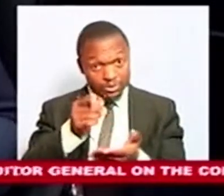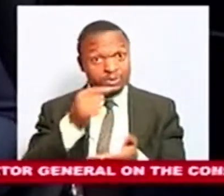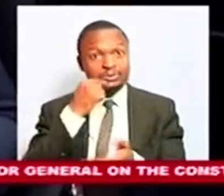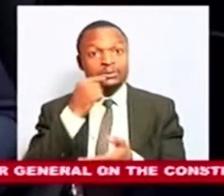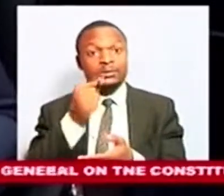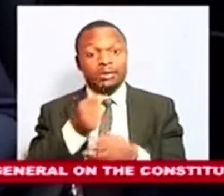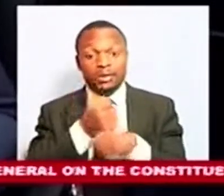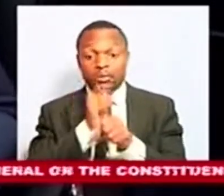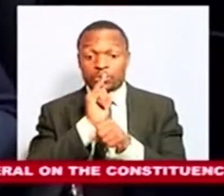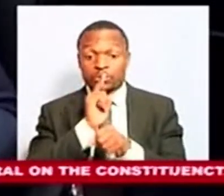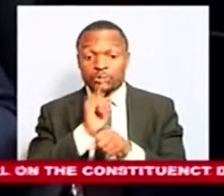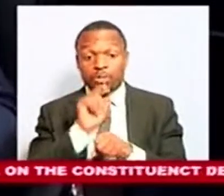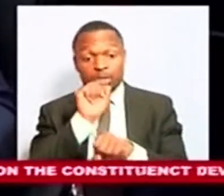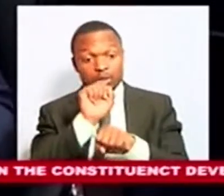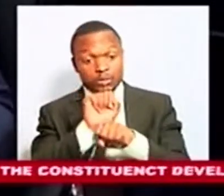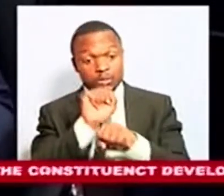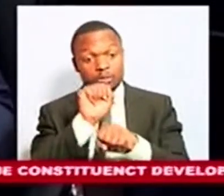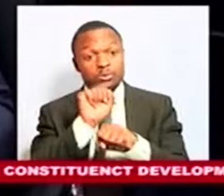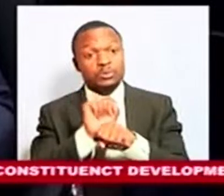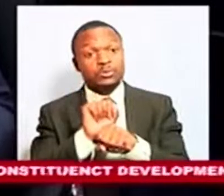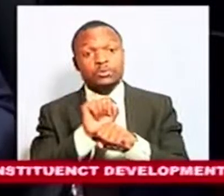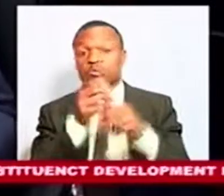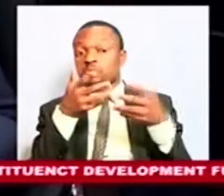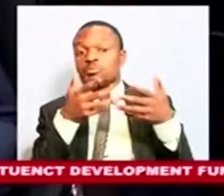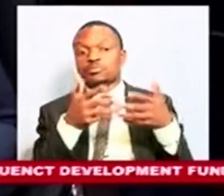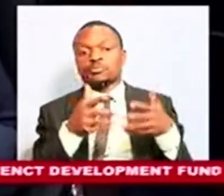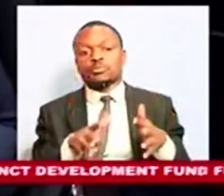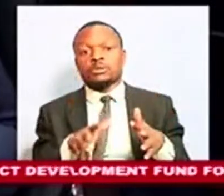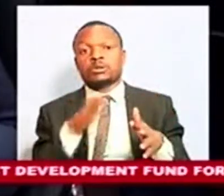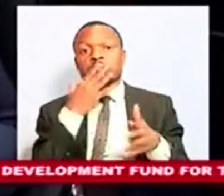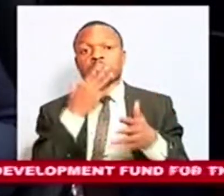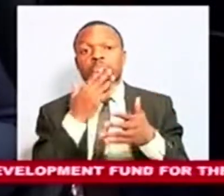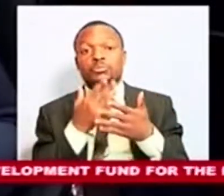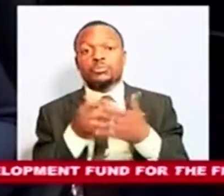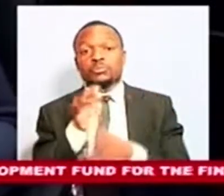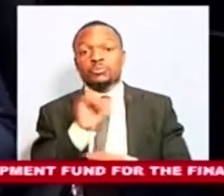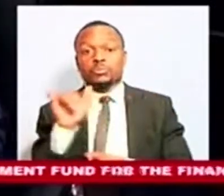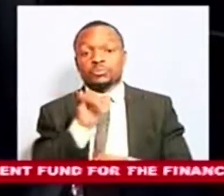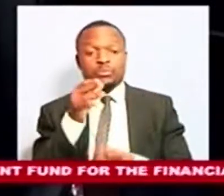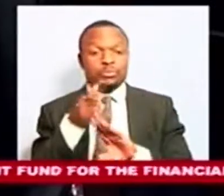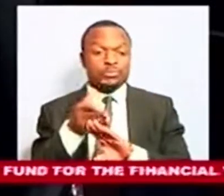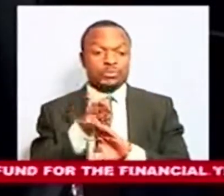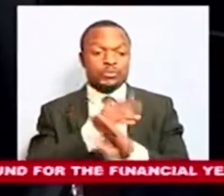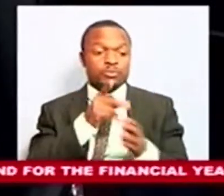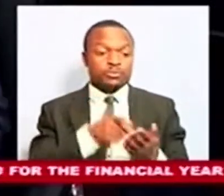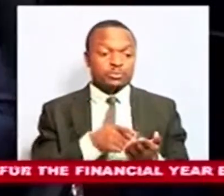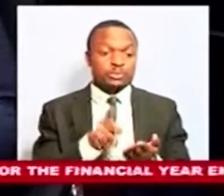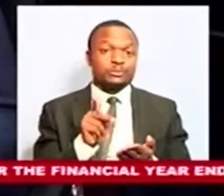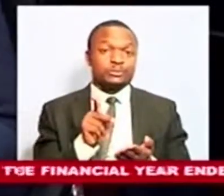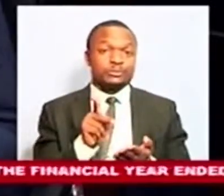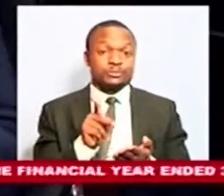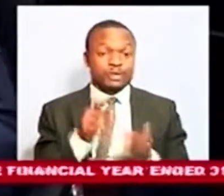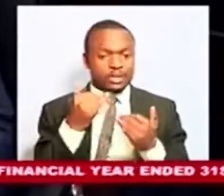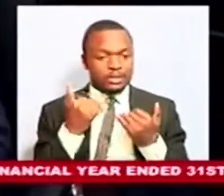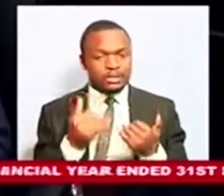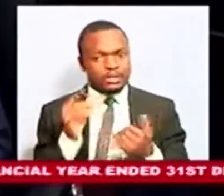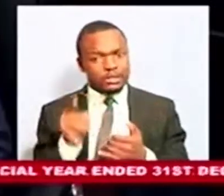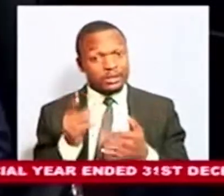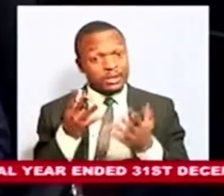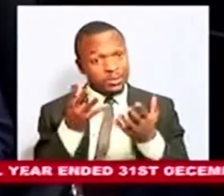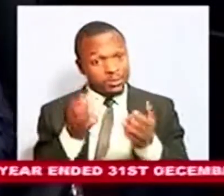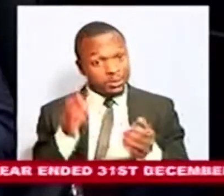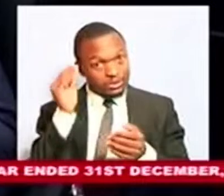ensuring that works done are good and standard before making any payments. So now I was trying to find